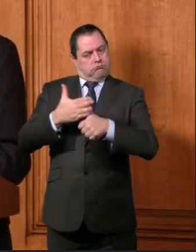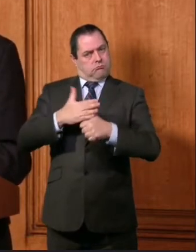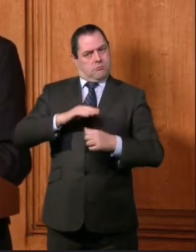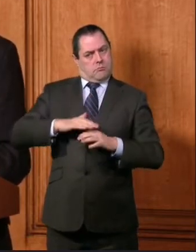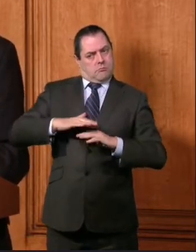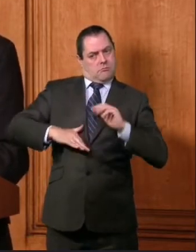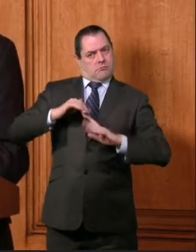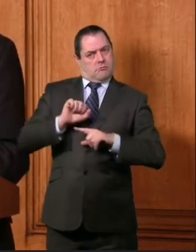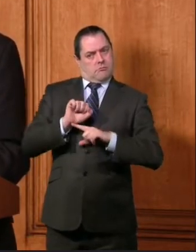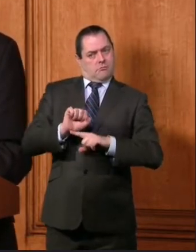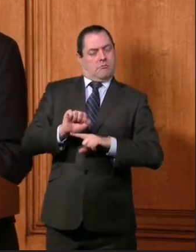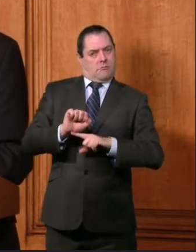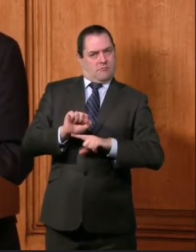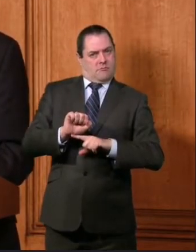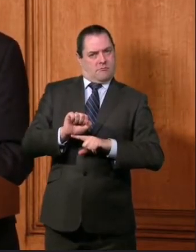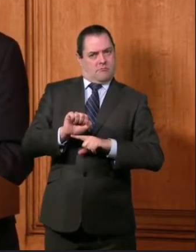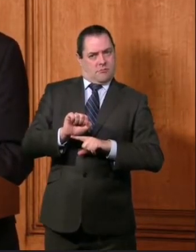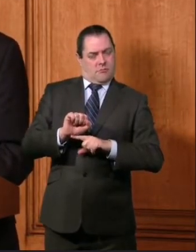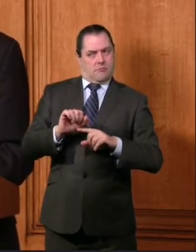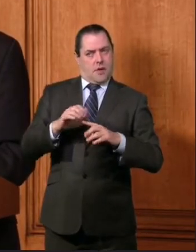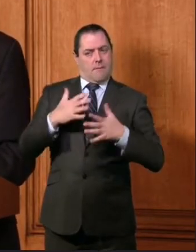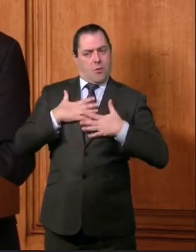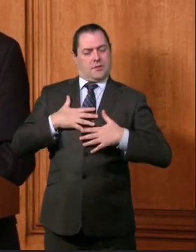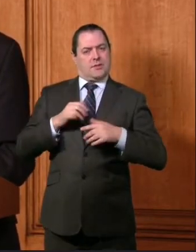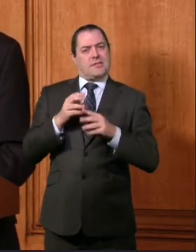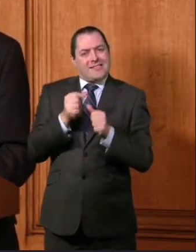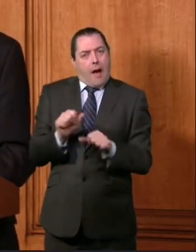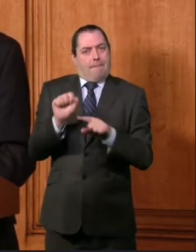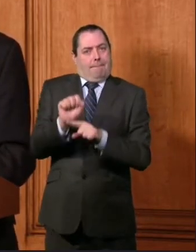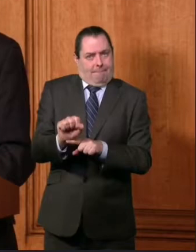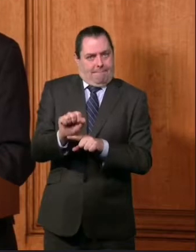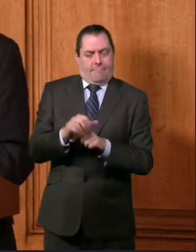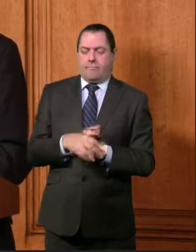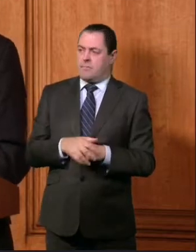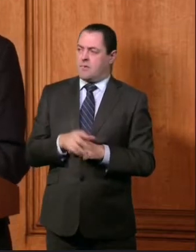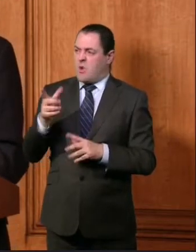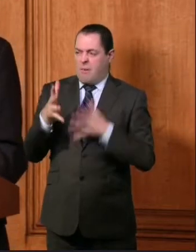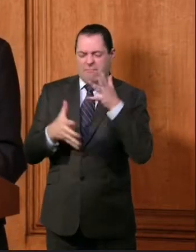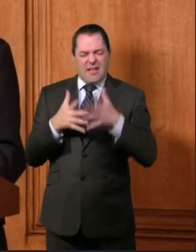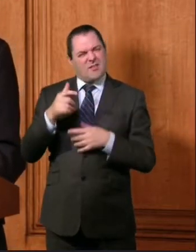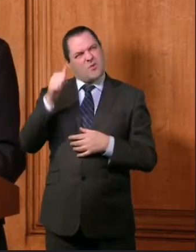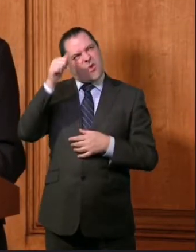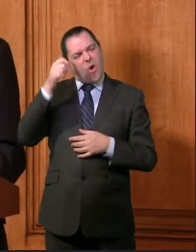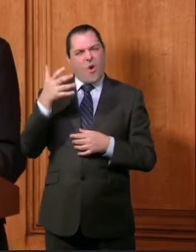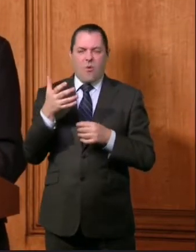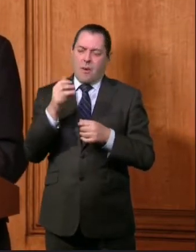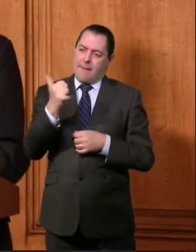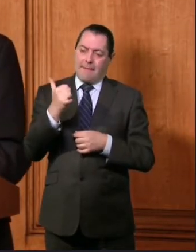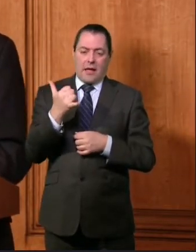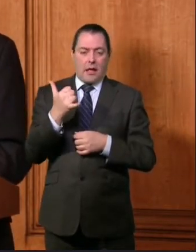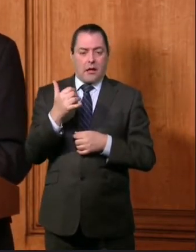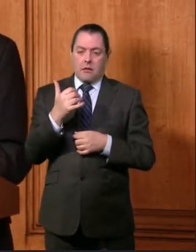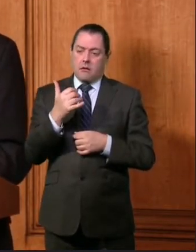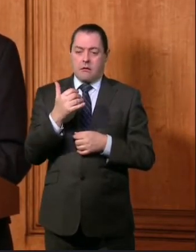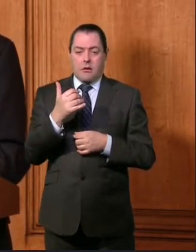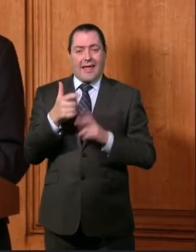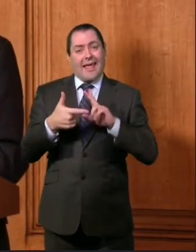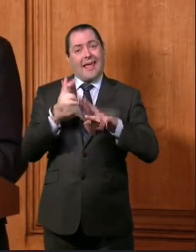And by a process of relatively simple maths, you can think that if a vaccine is more than 50% effective, if